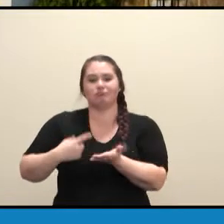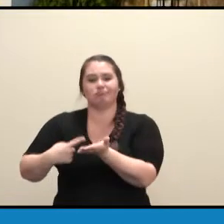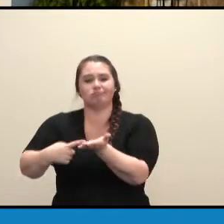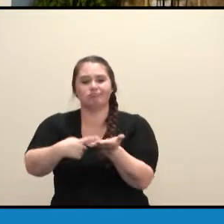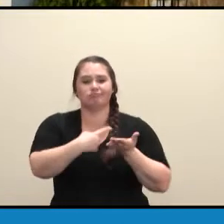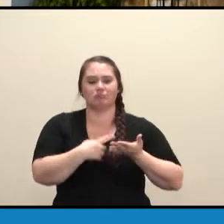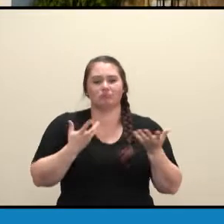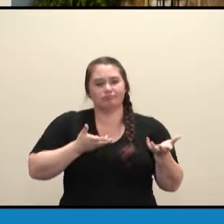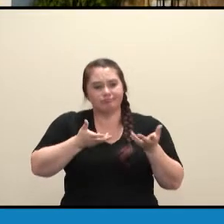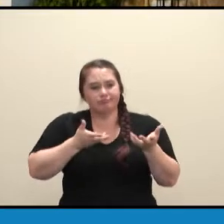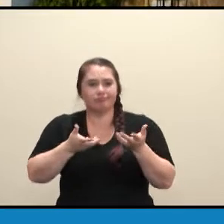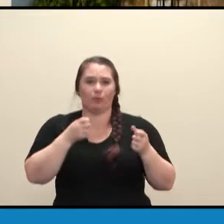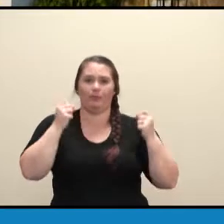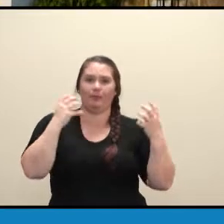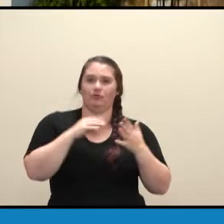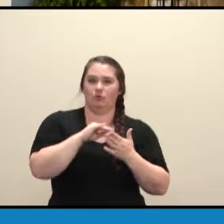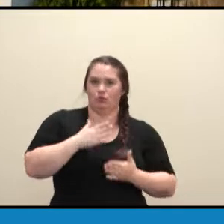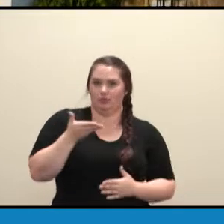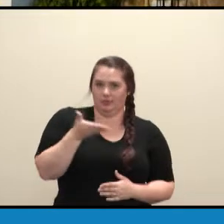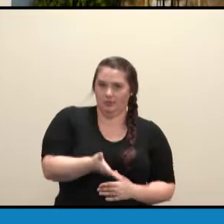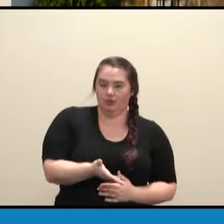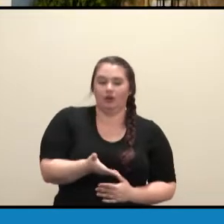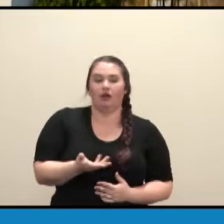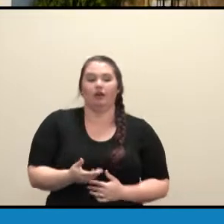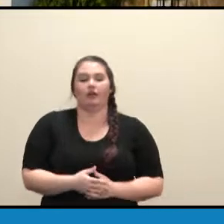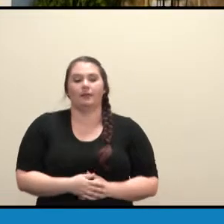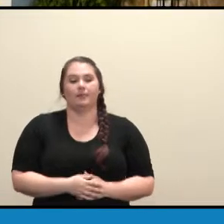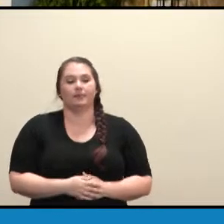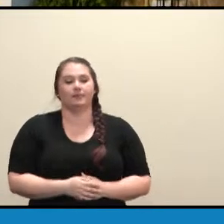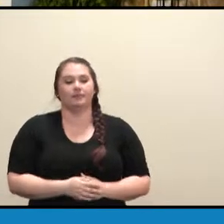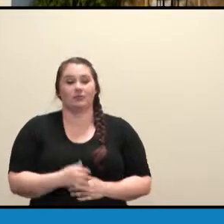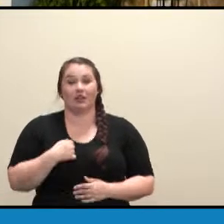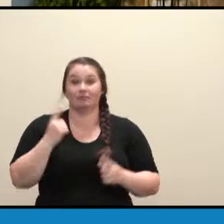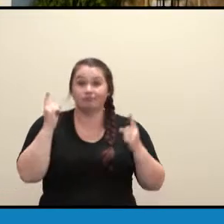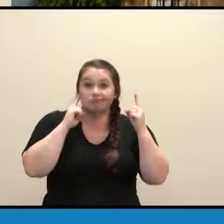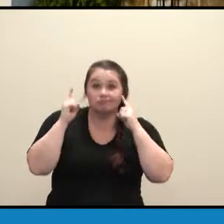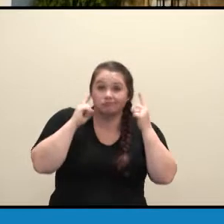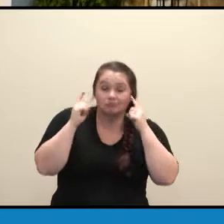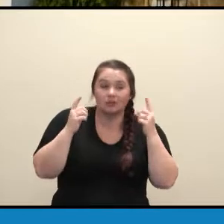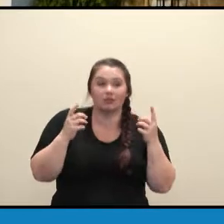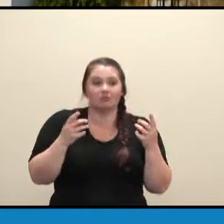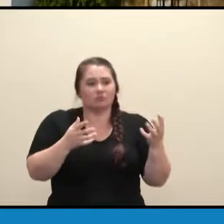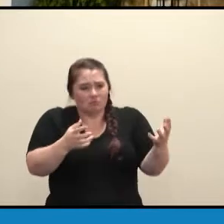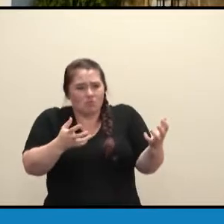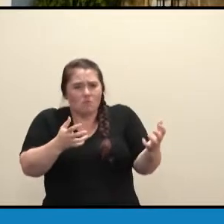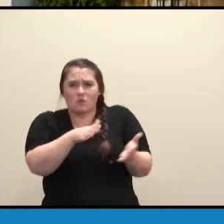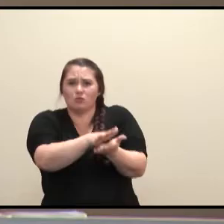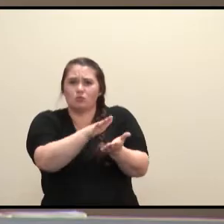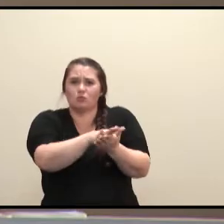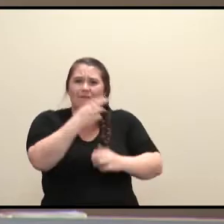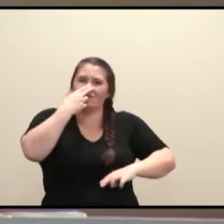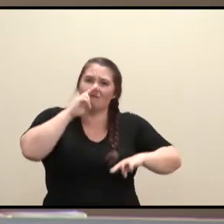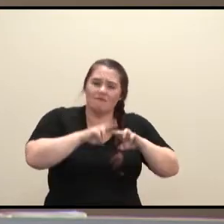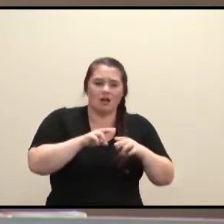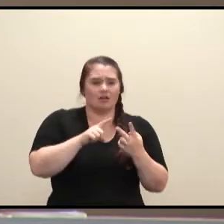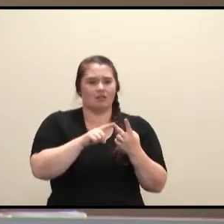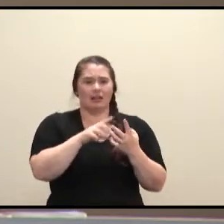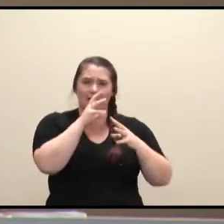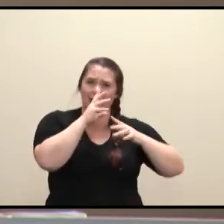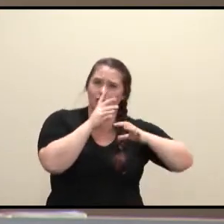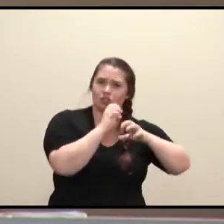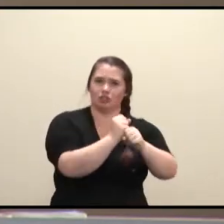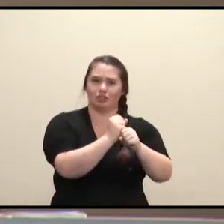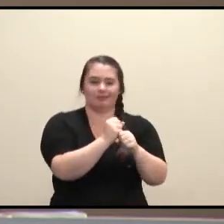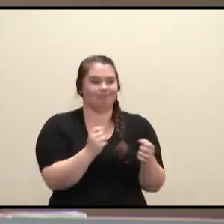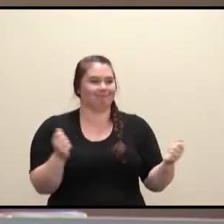were there. And what I learned, what we heard, was that they want school to be fun and engaging, like every